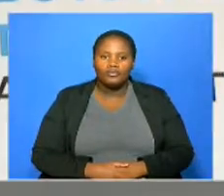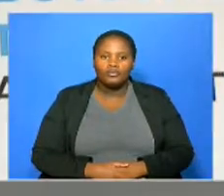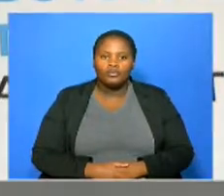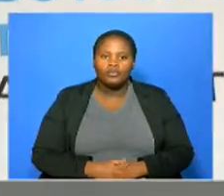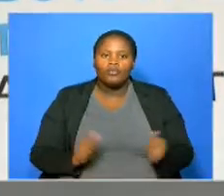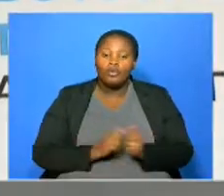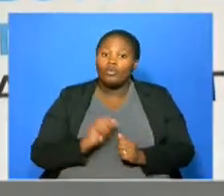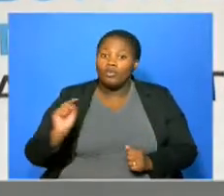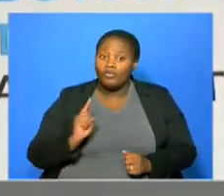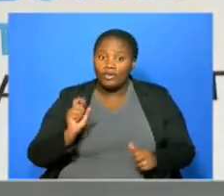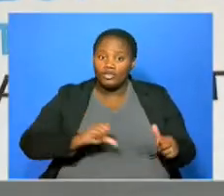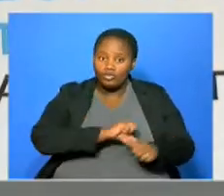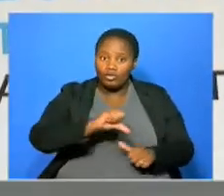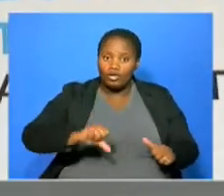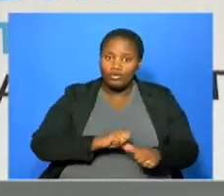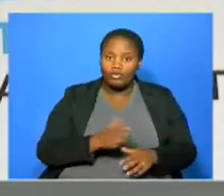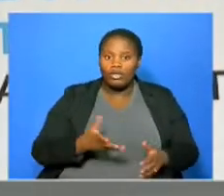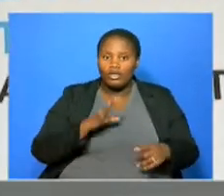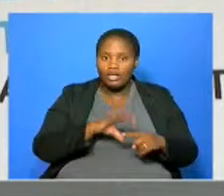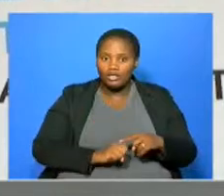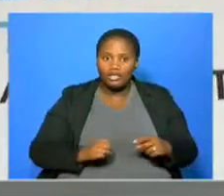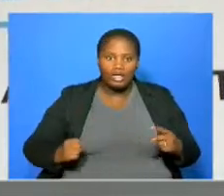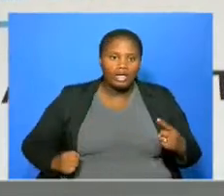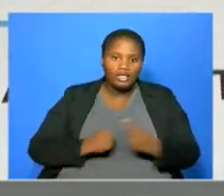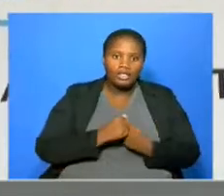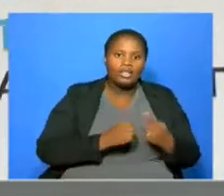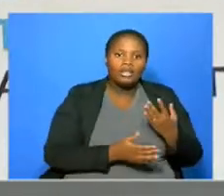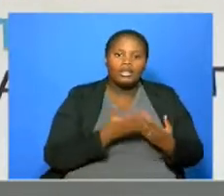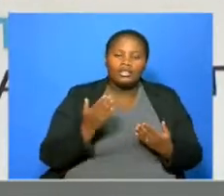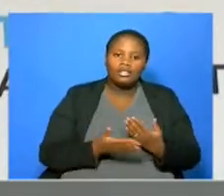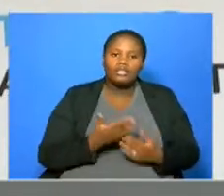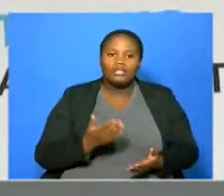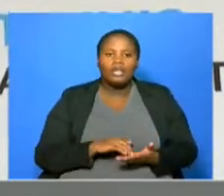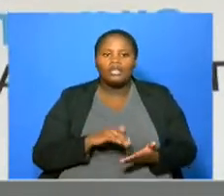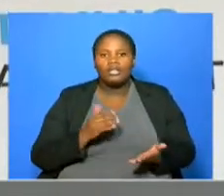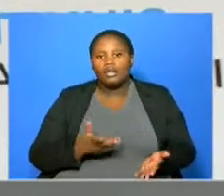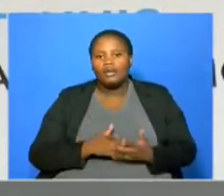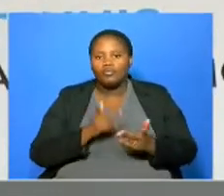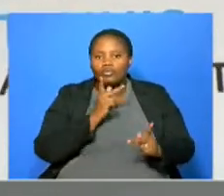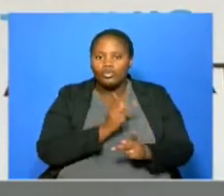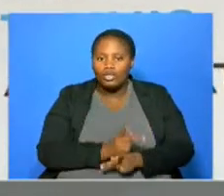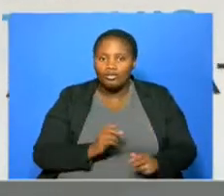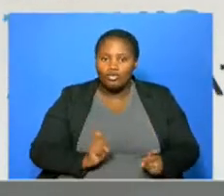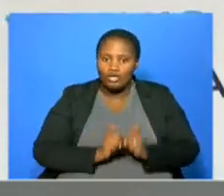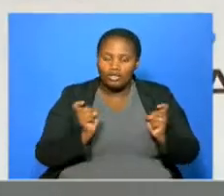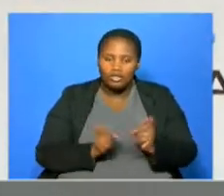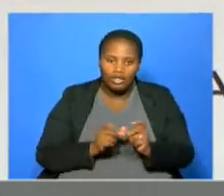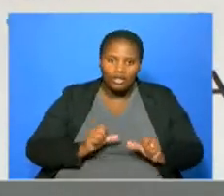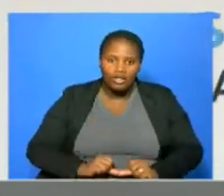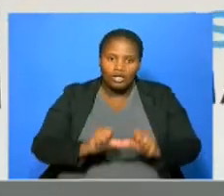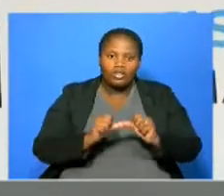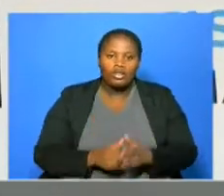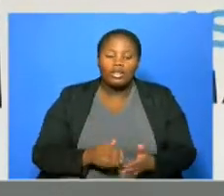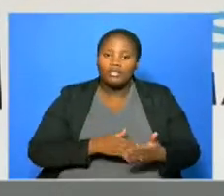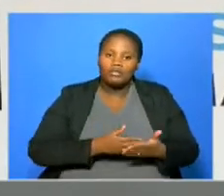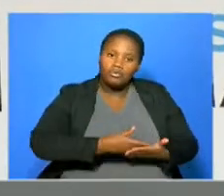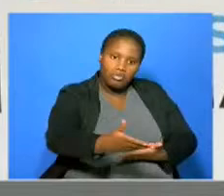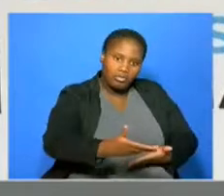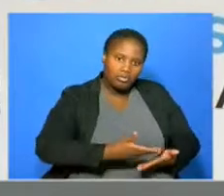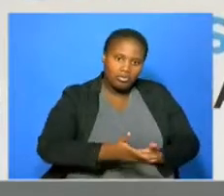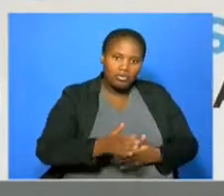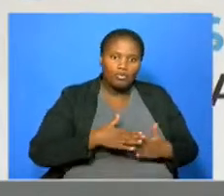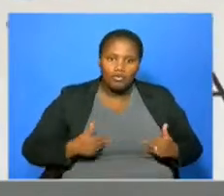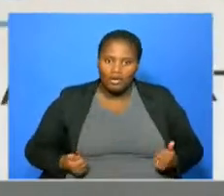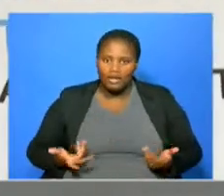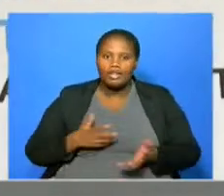In the first set, I was able to attack easily. I was able to keep the rallies going. I was serving really well. Then I managed to take it